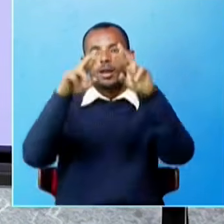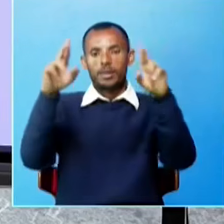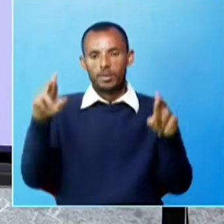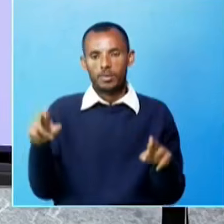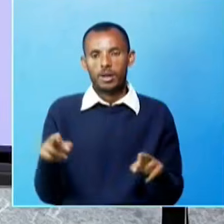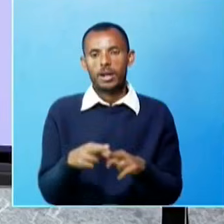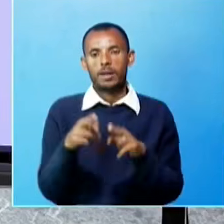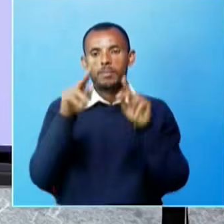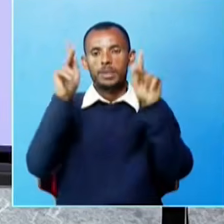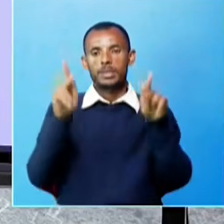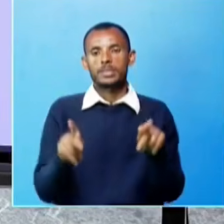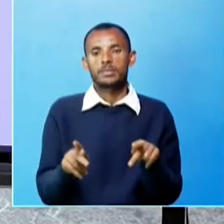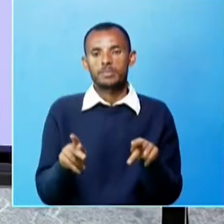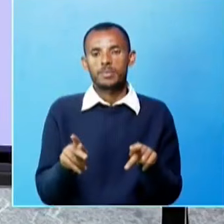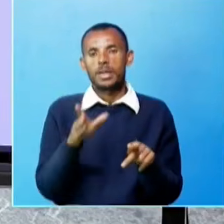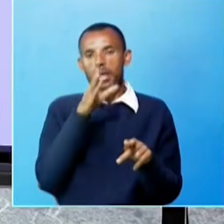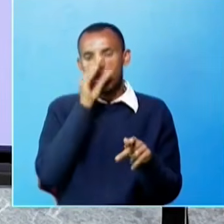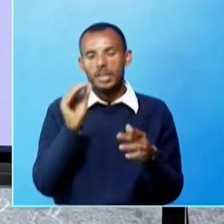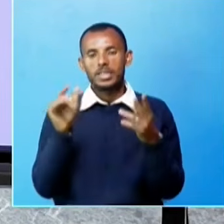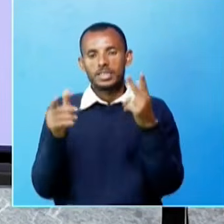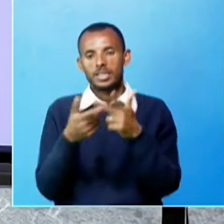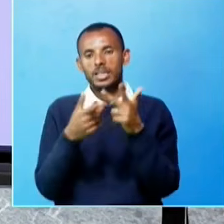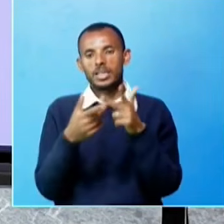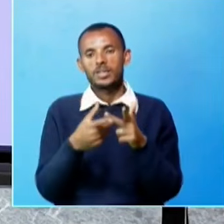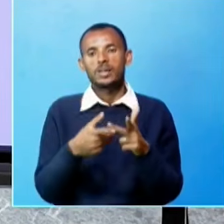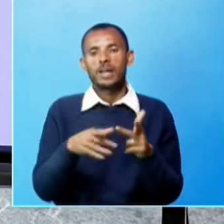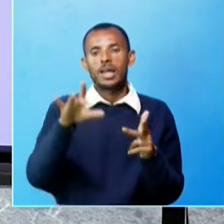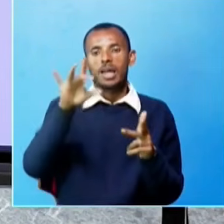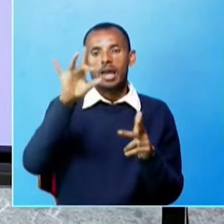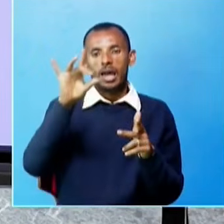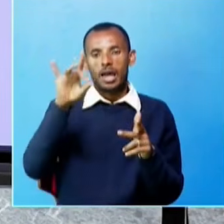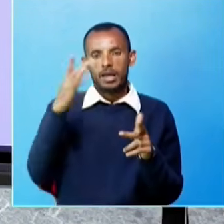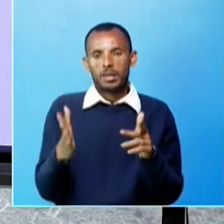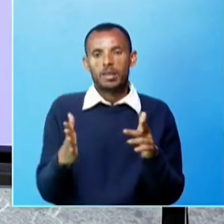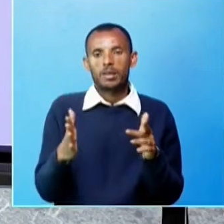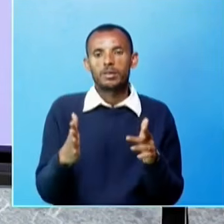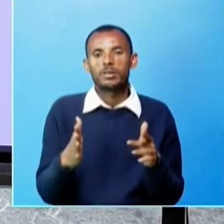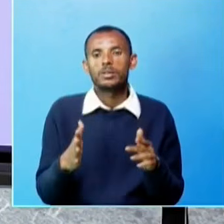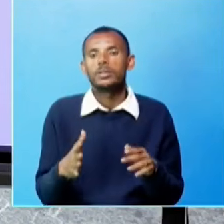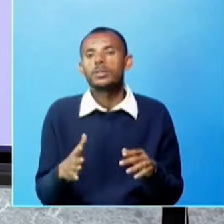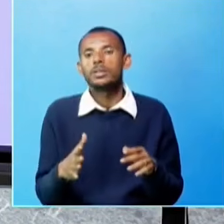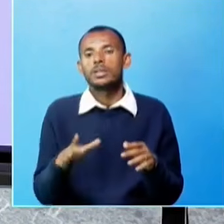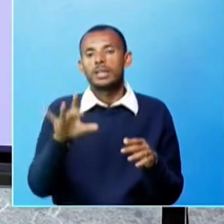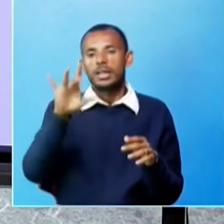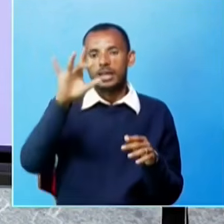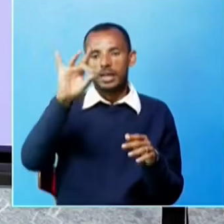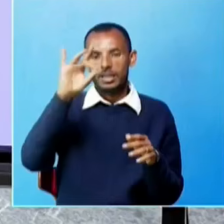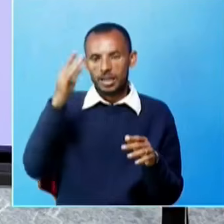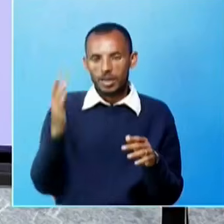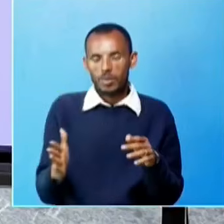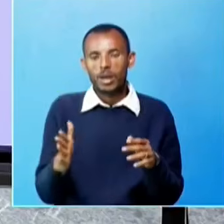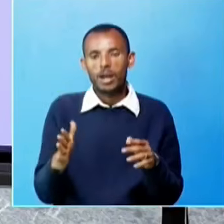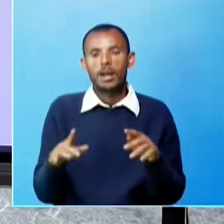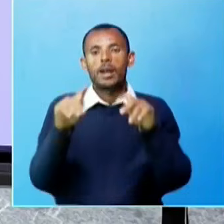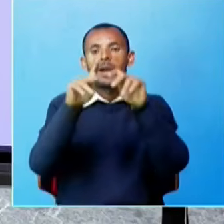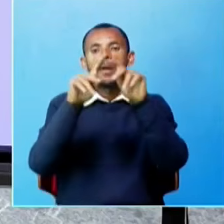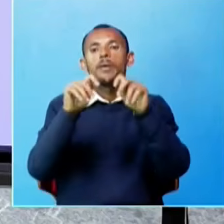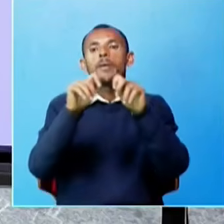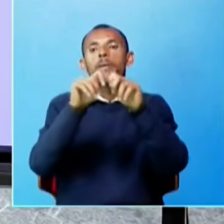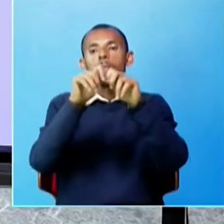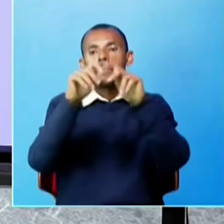prism. And the third solid figure that you can see here is called hexagonal